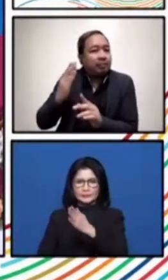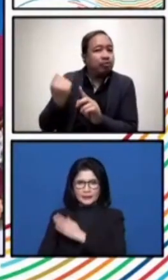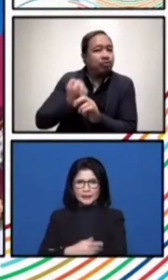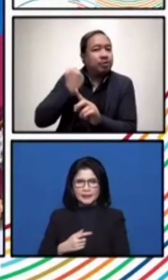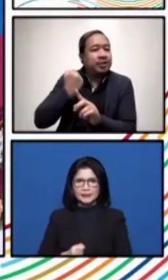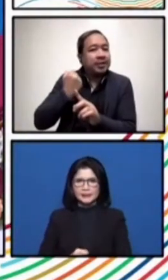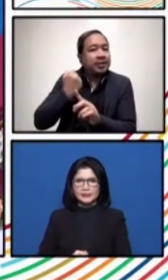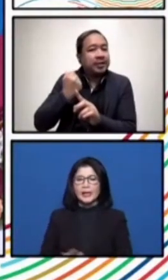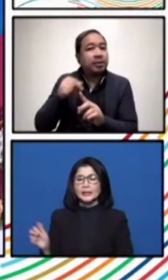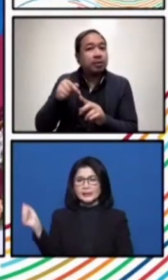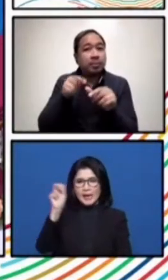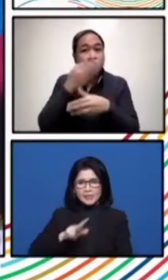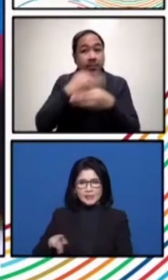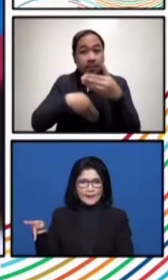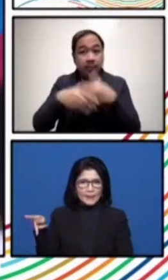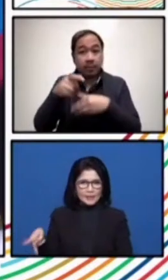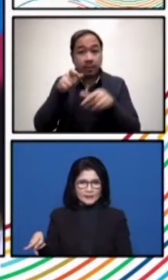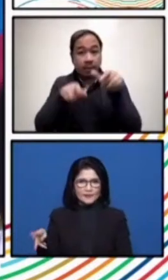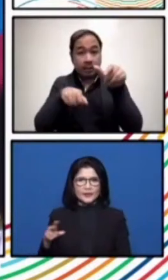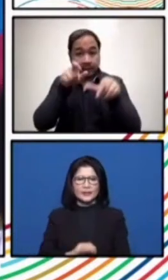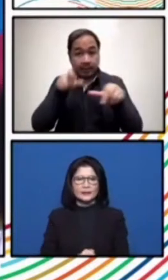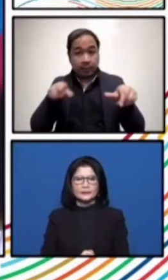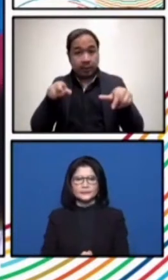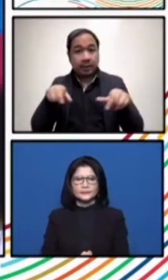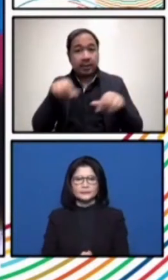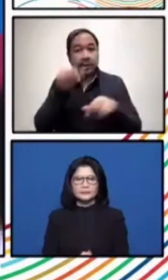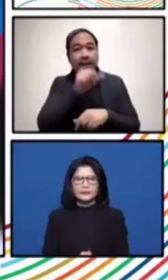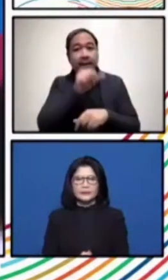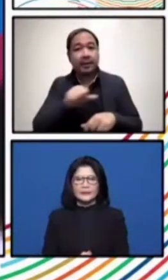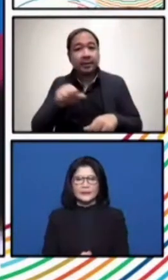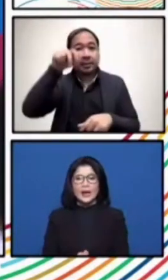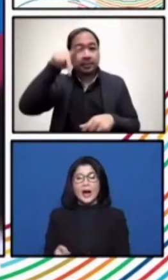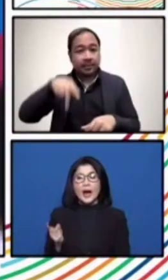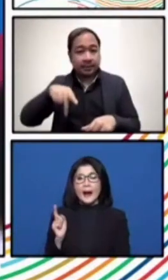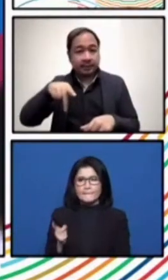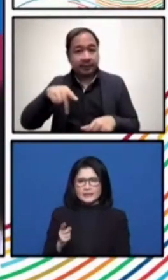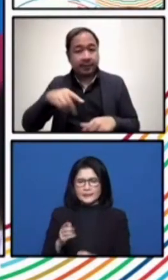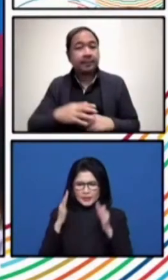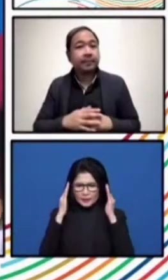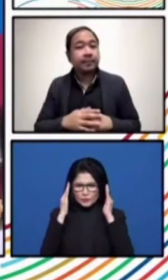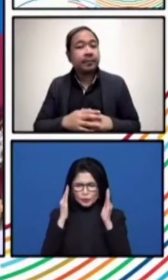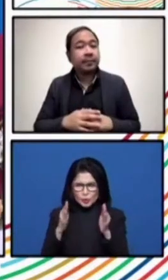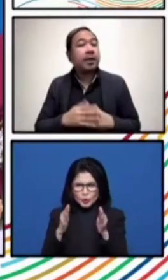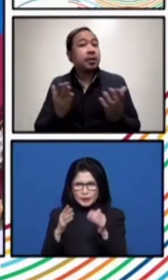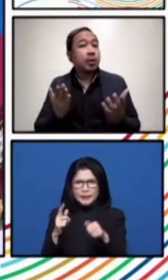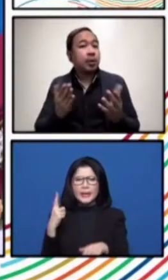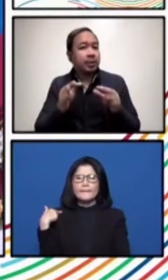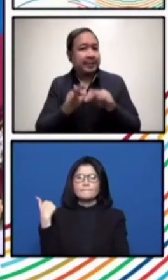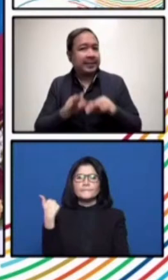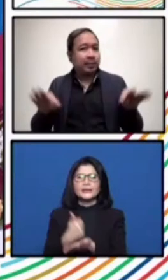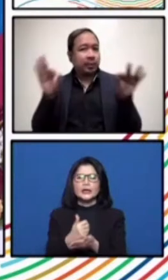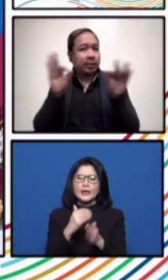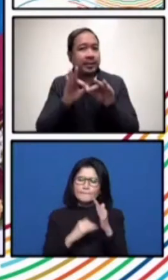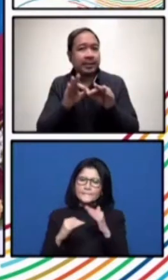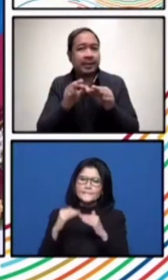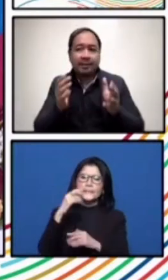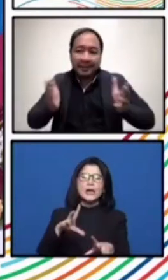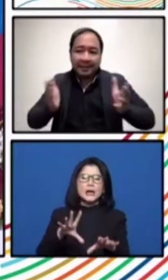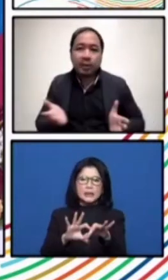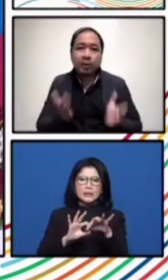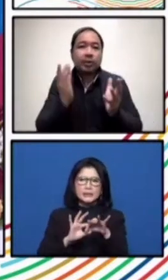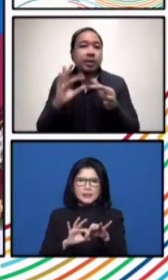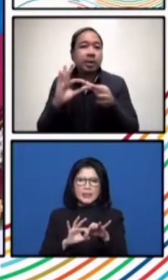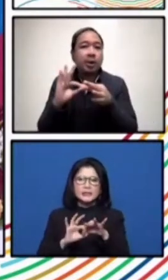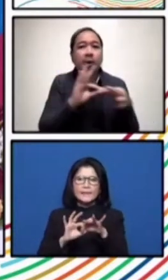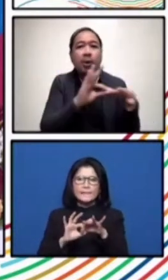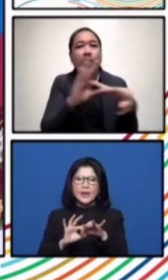Pacific the region once again highlighted the importance of advancing cooperation at all